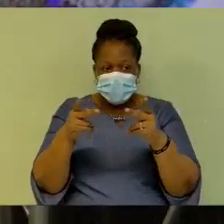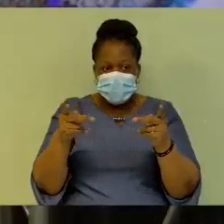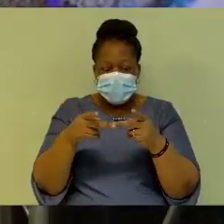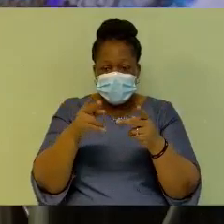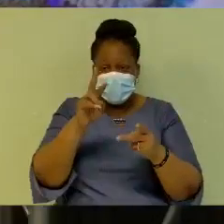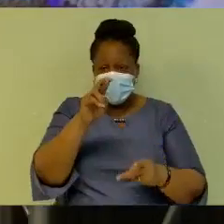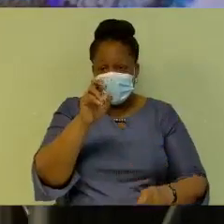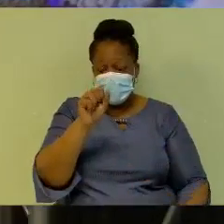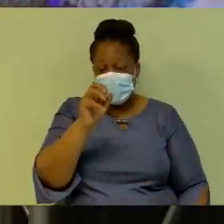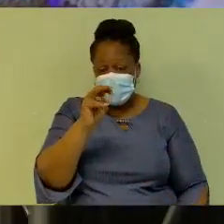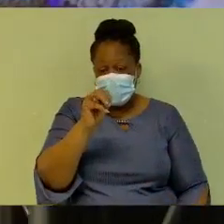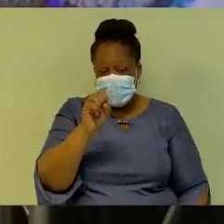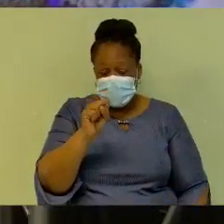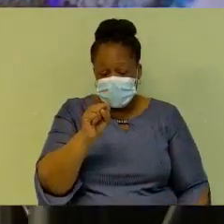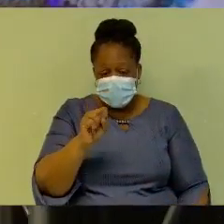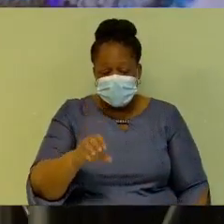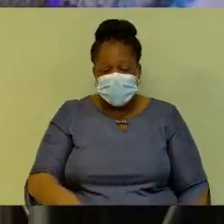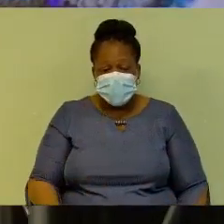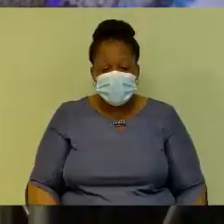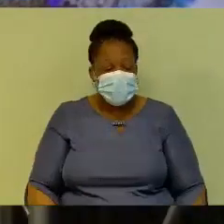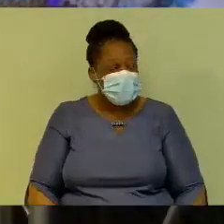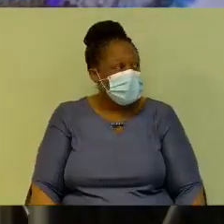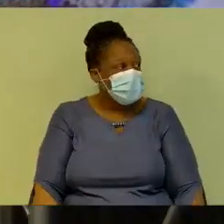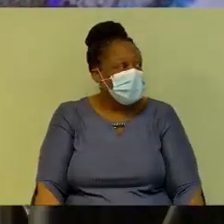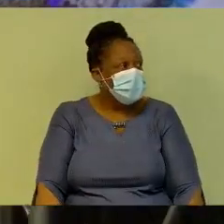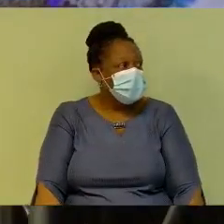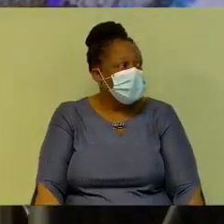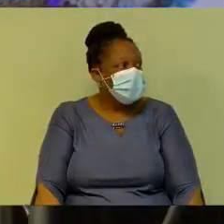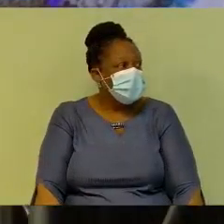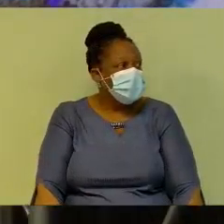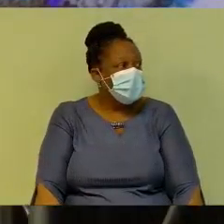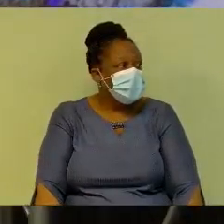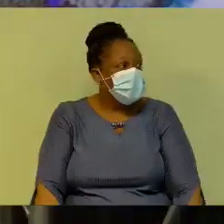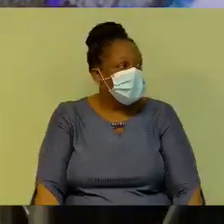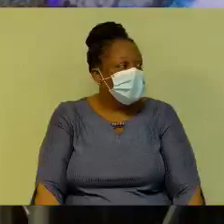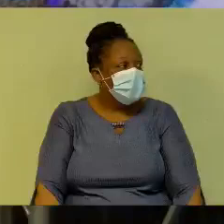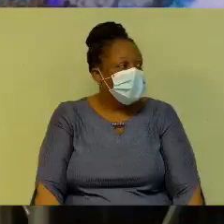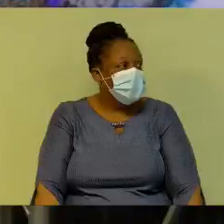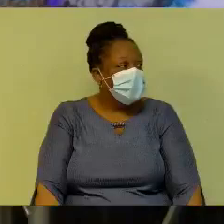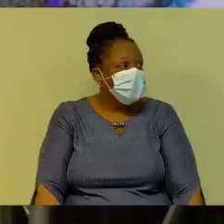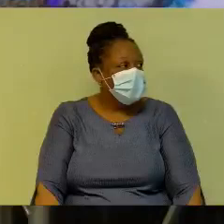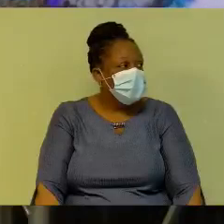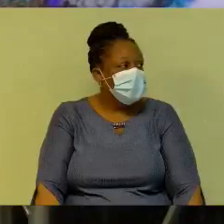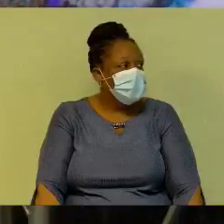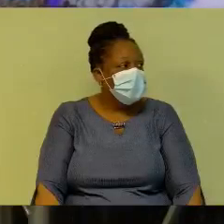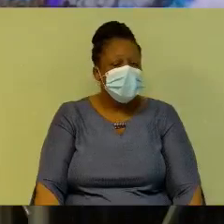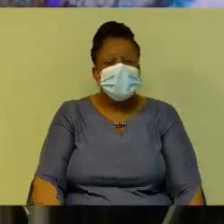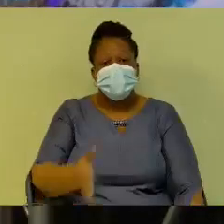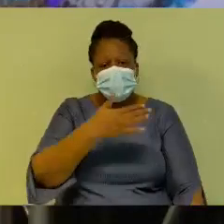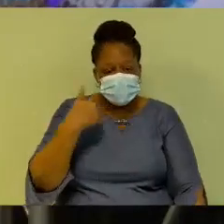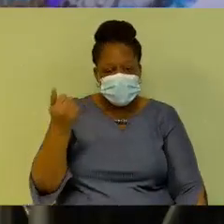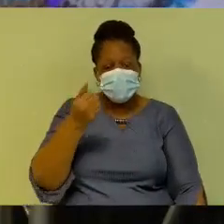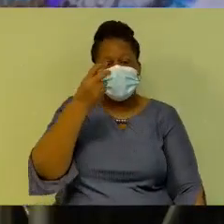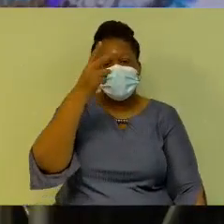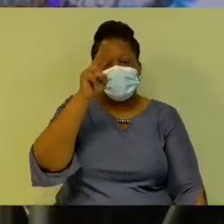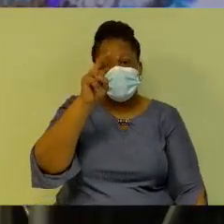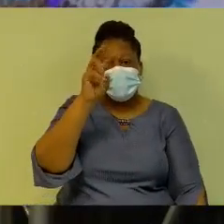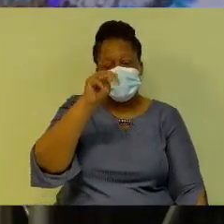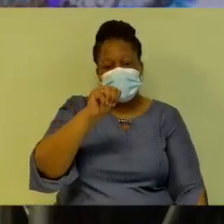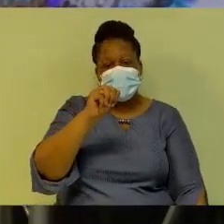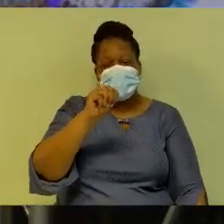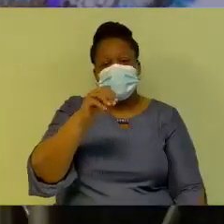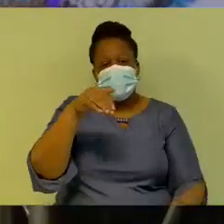at Royal Plaza. 5. Rams Supermarket and Nevis. And 6. Valumart and St.